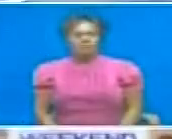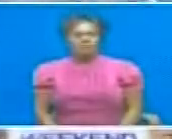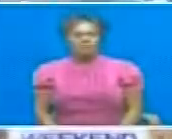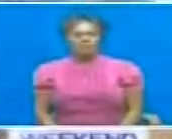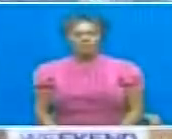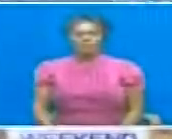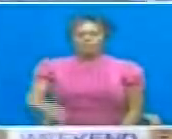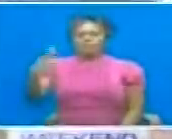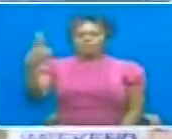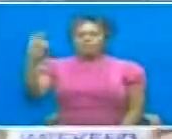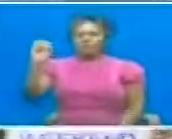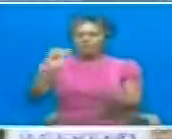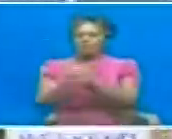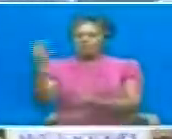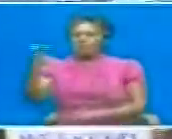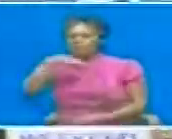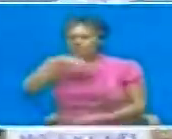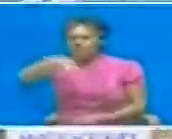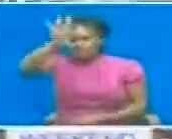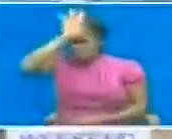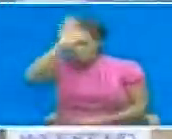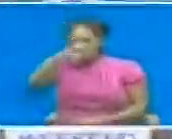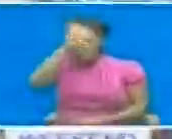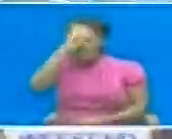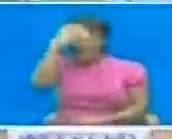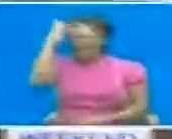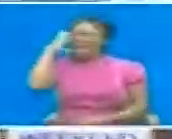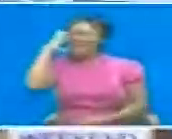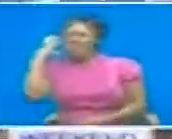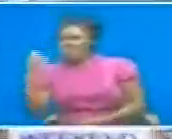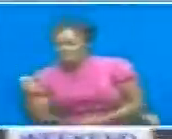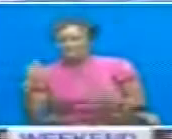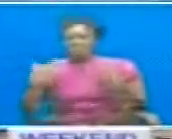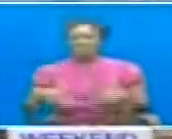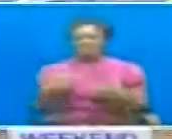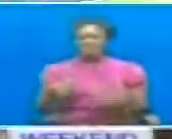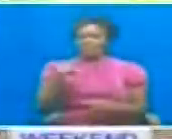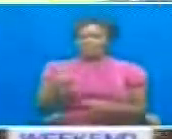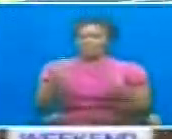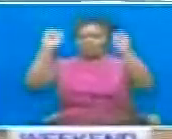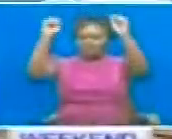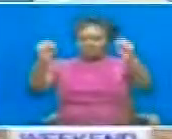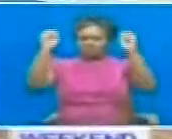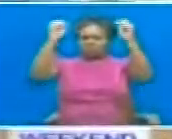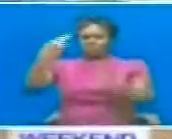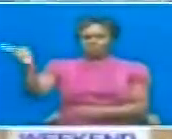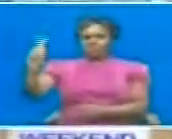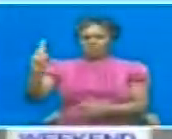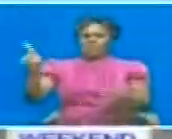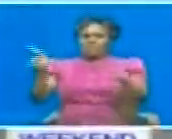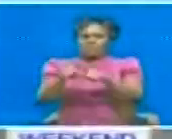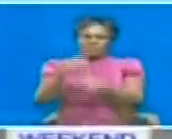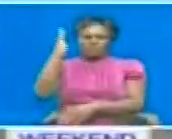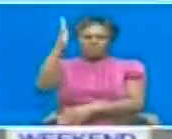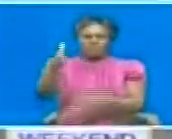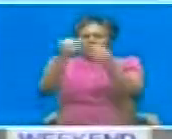The 2014 disappointed police recruits are a very angry lot. They held demonstrations in Nairobi and marched towards